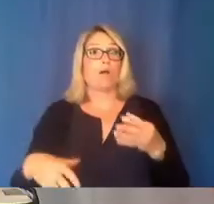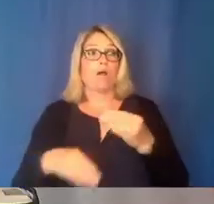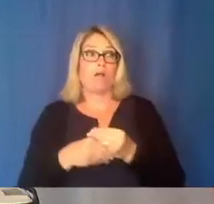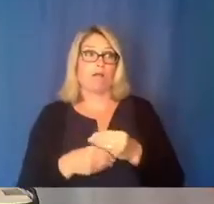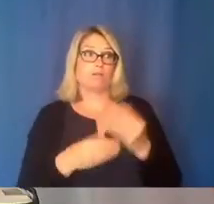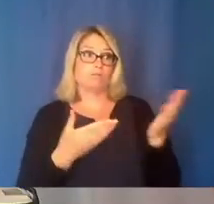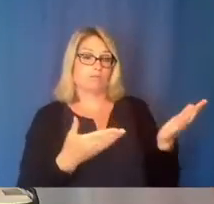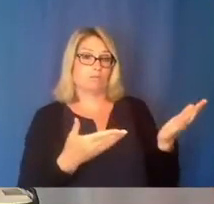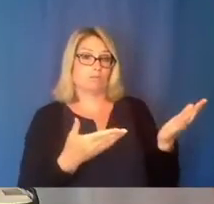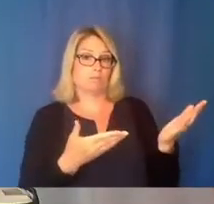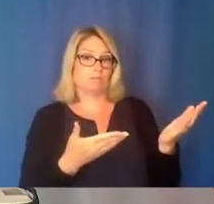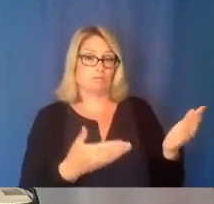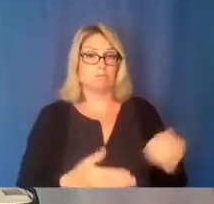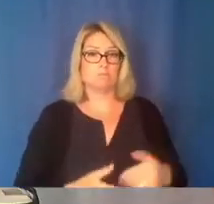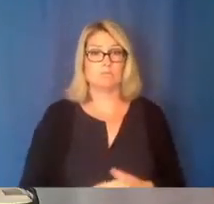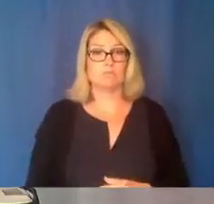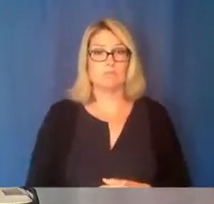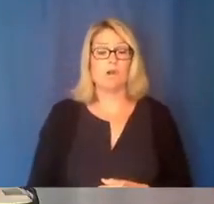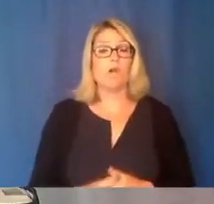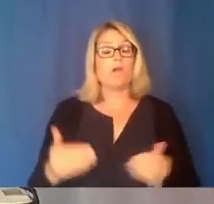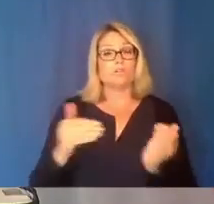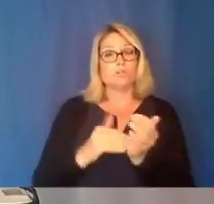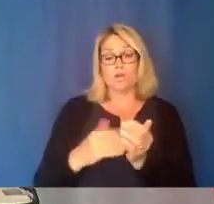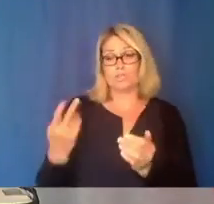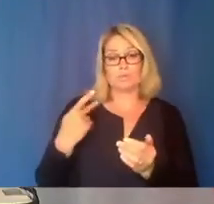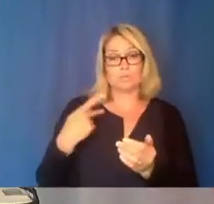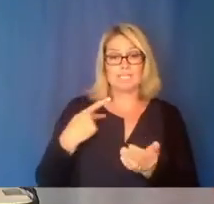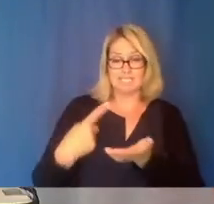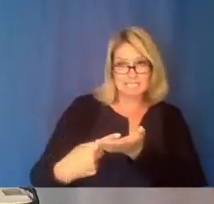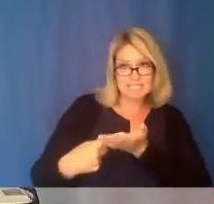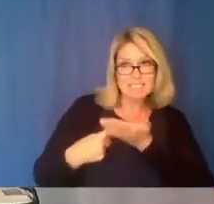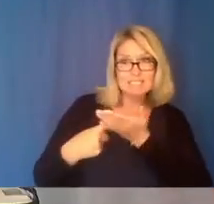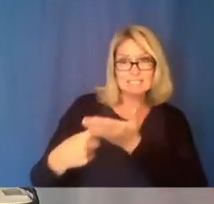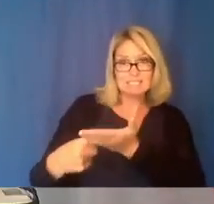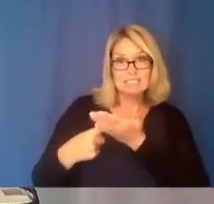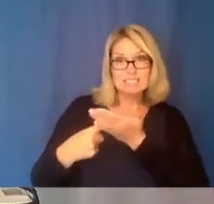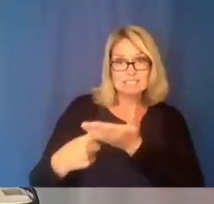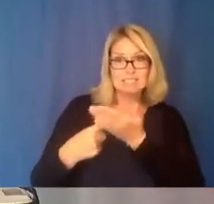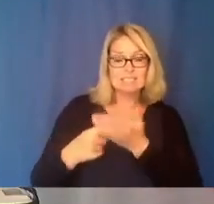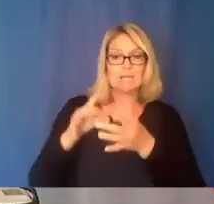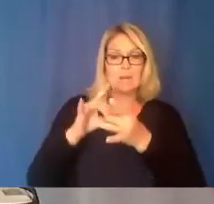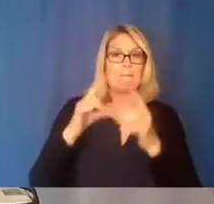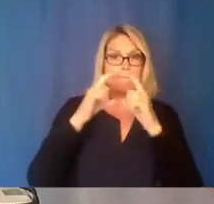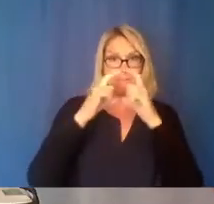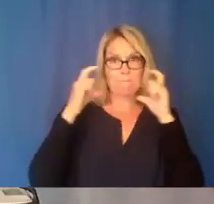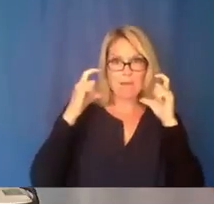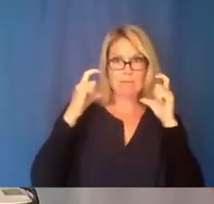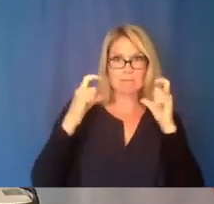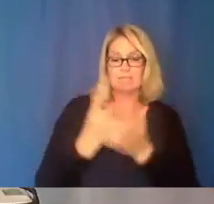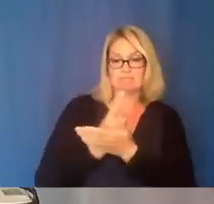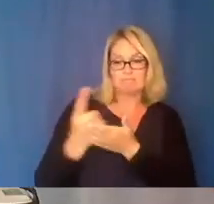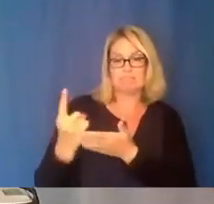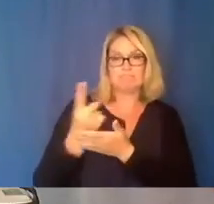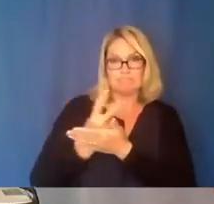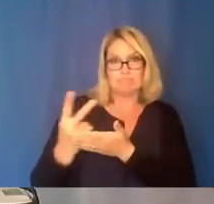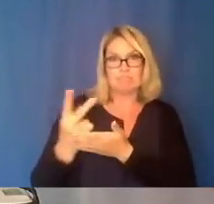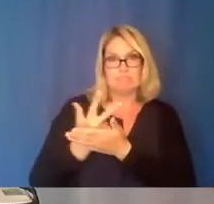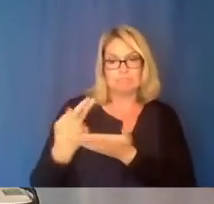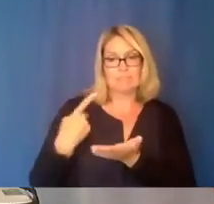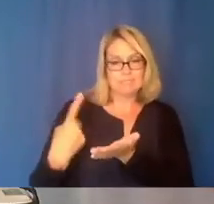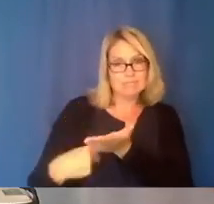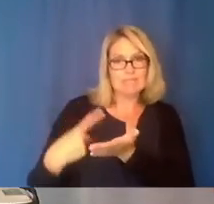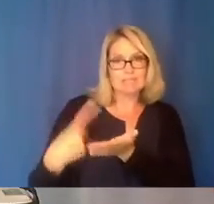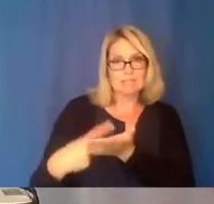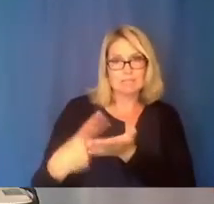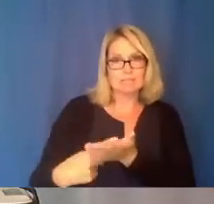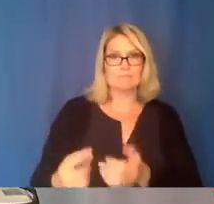I mean, Dr. Morrison and I have talked extensively about this very issue for the last couple of weeks, and I mean, it's hard not